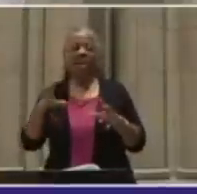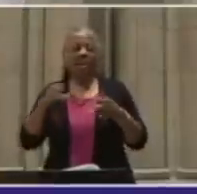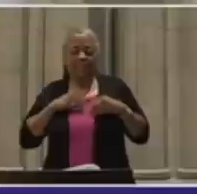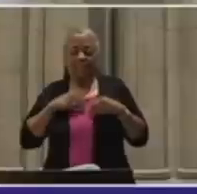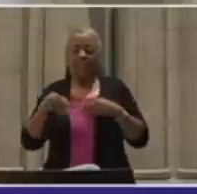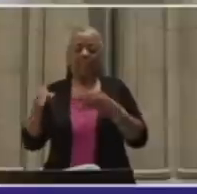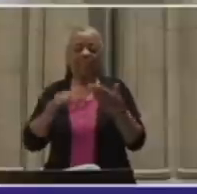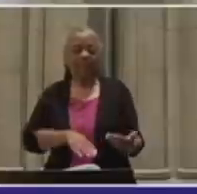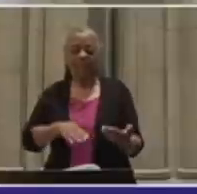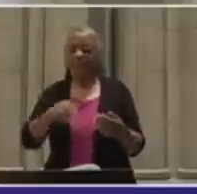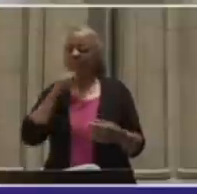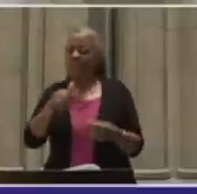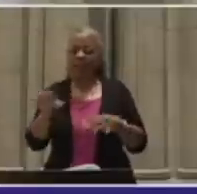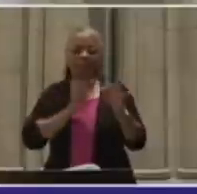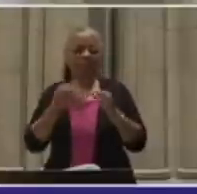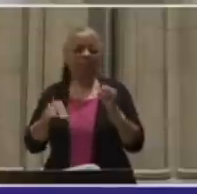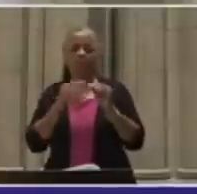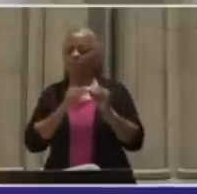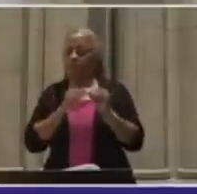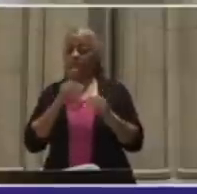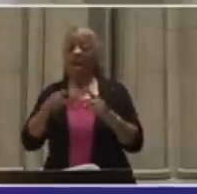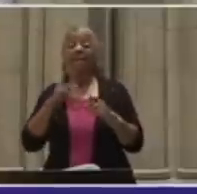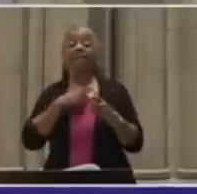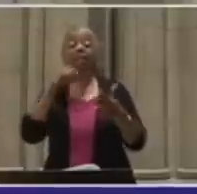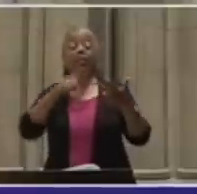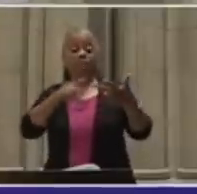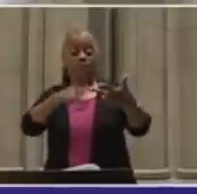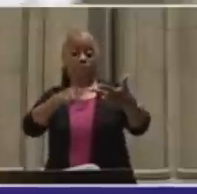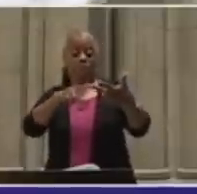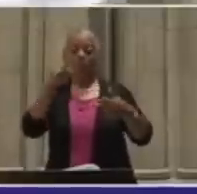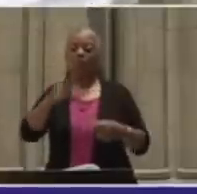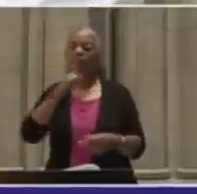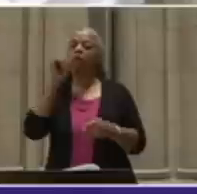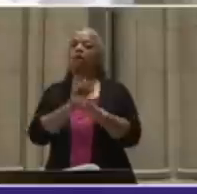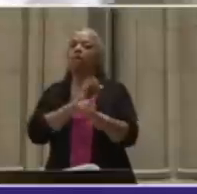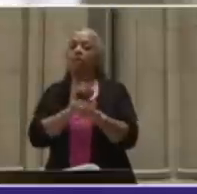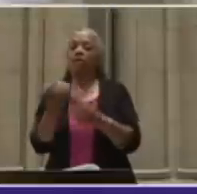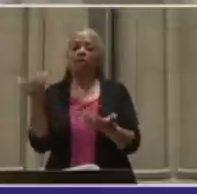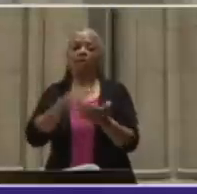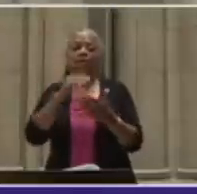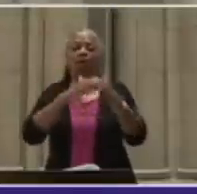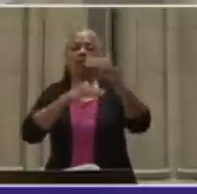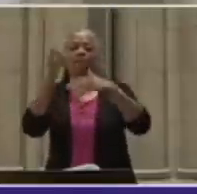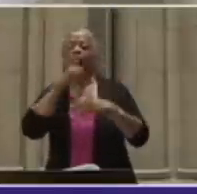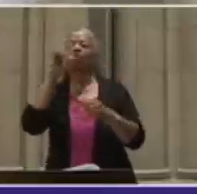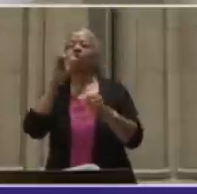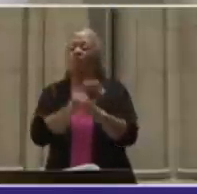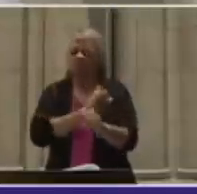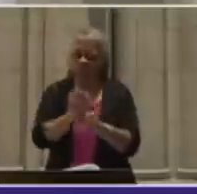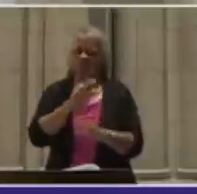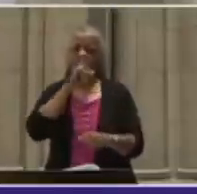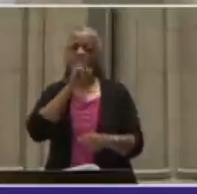Accepting death is not an option anymore. And then thirdly, we need real reconstructing. Real